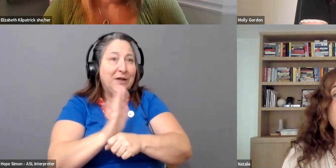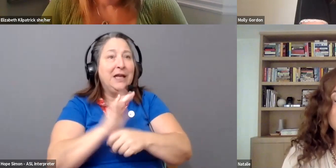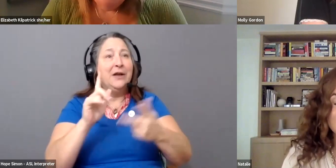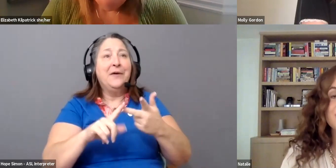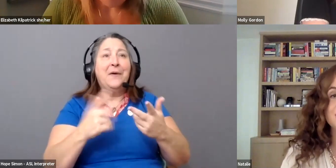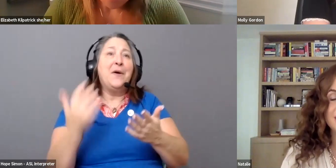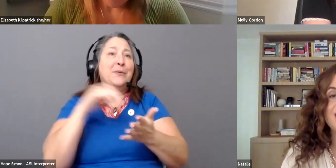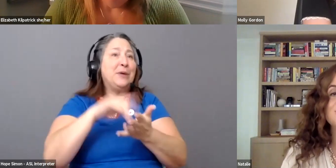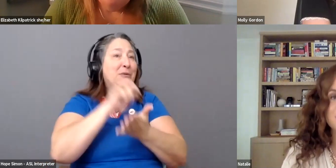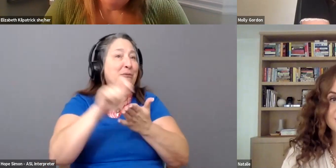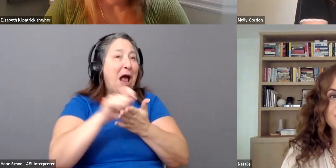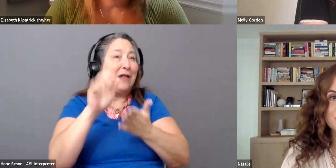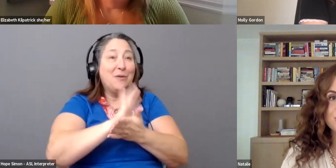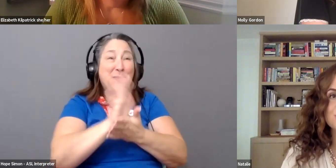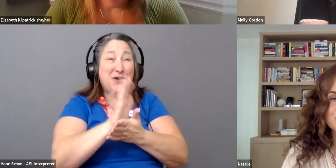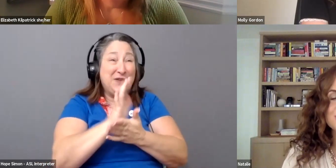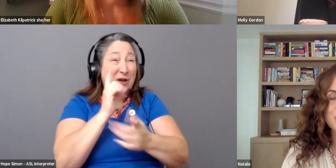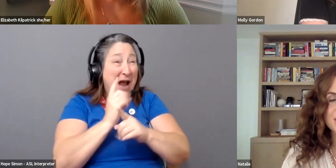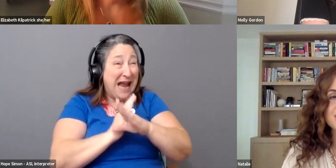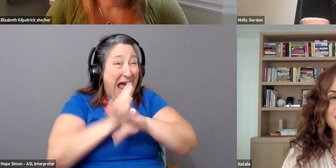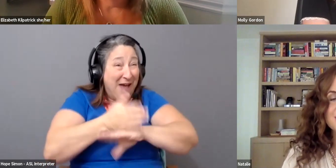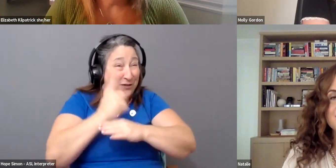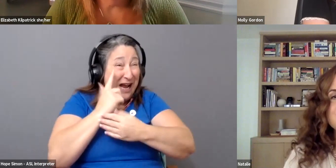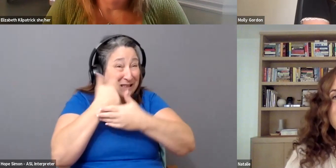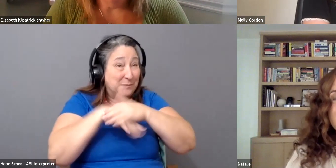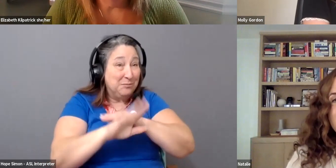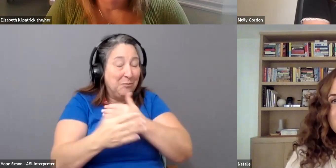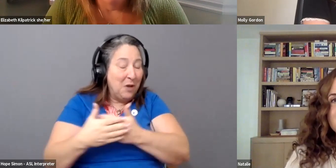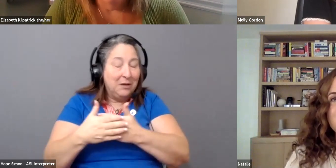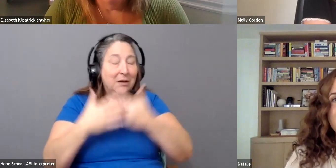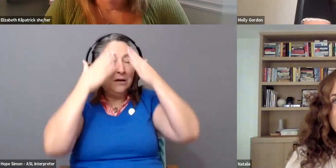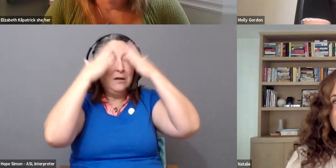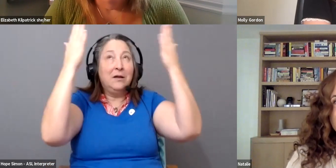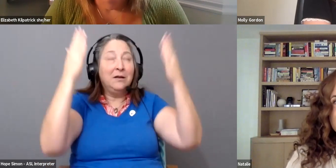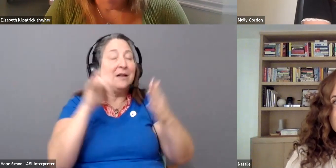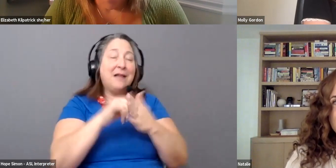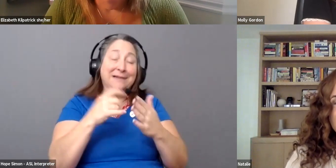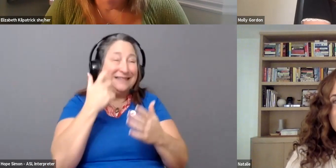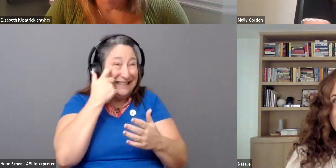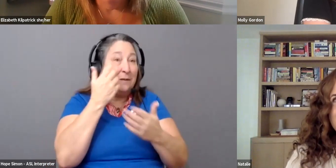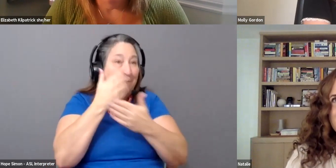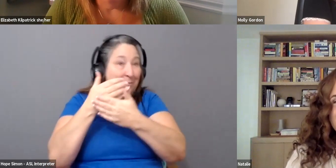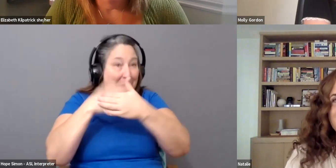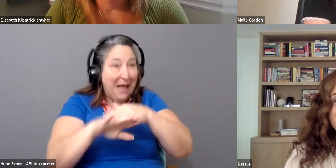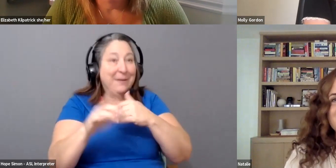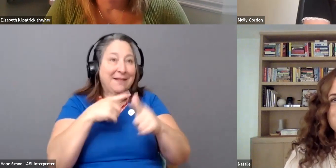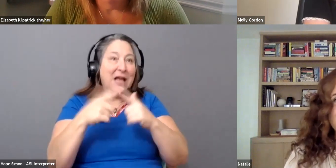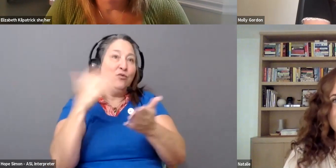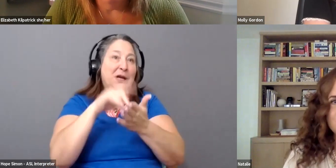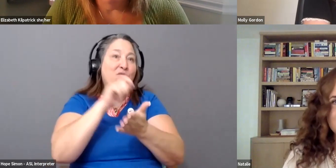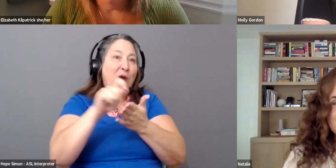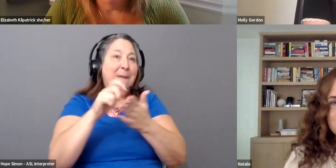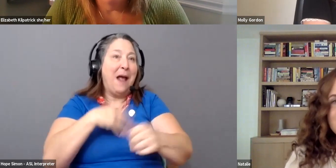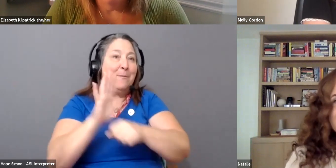movie immediately after I've given birth, which is what I did in this case. And I don't know, it was maybe like sort